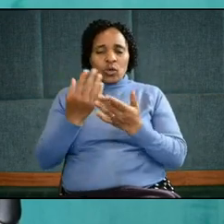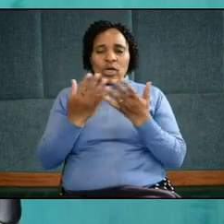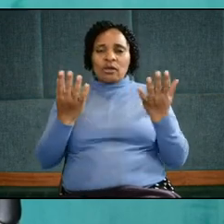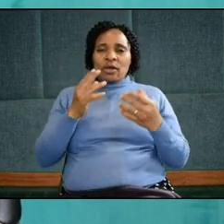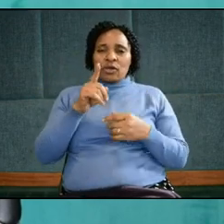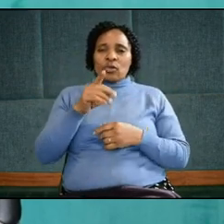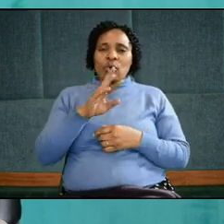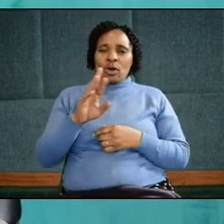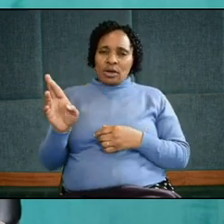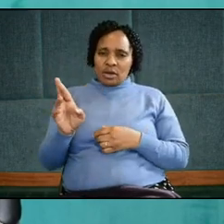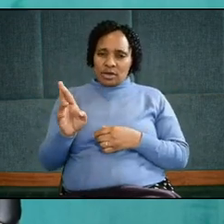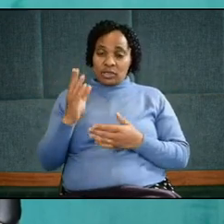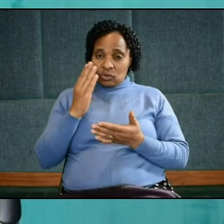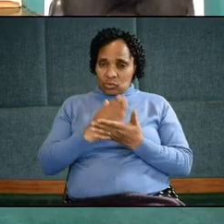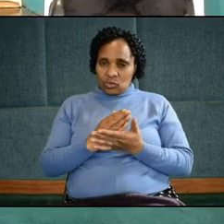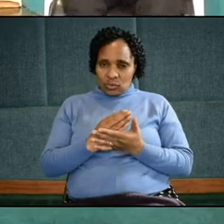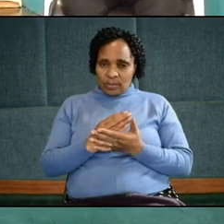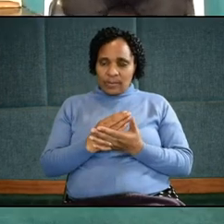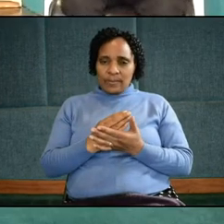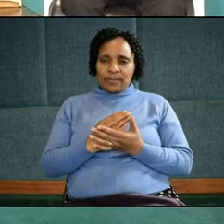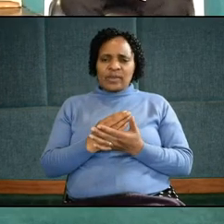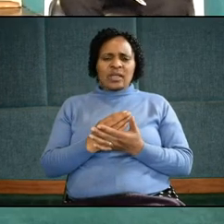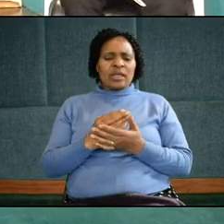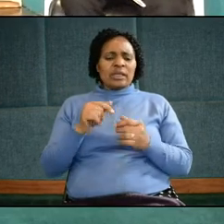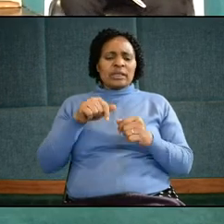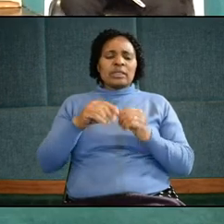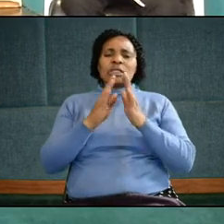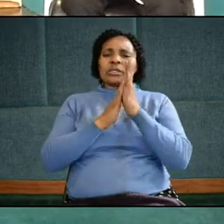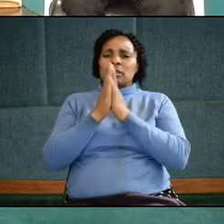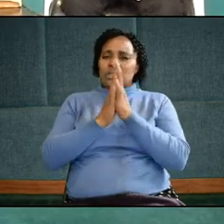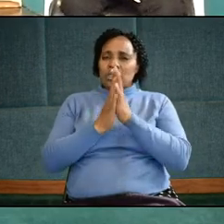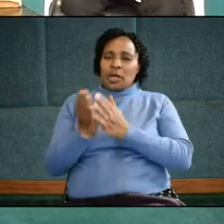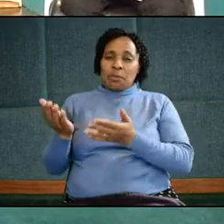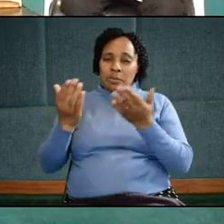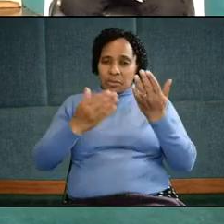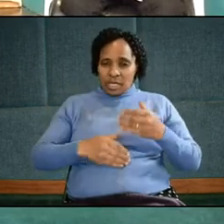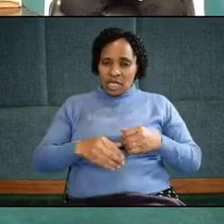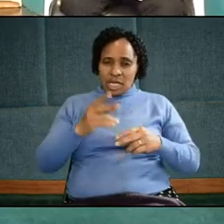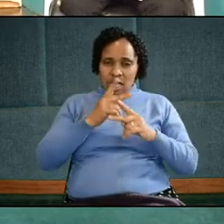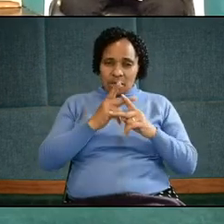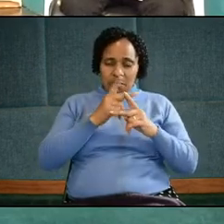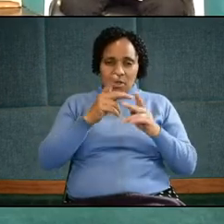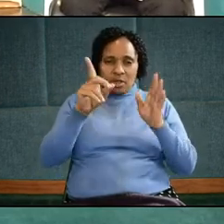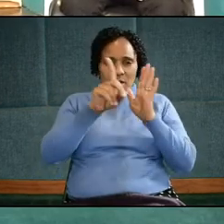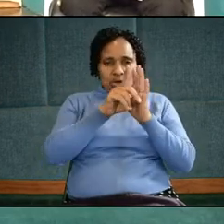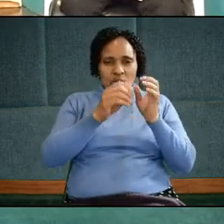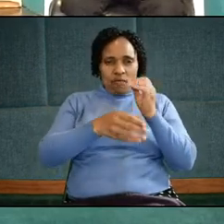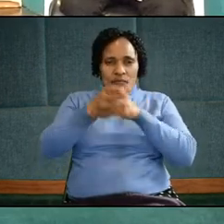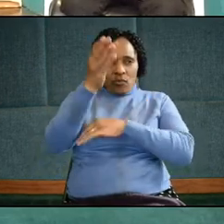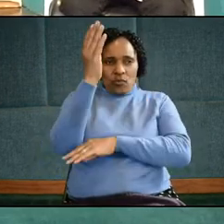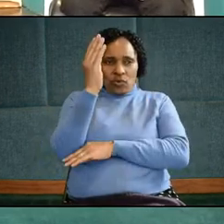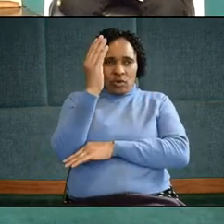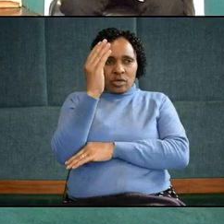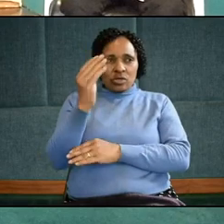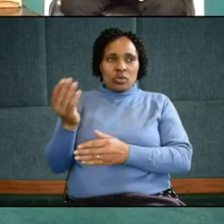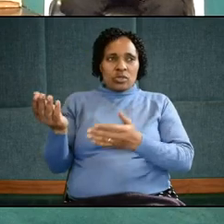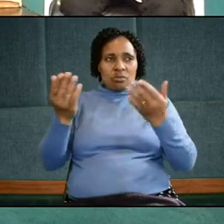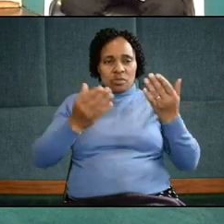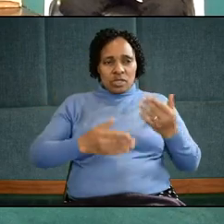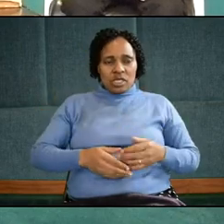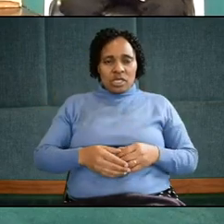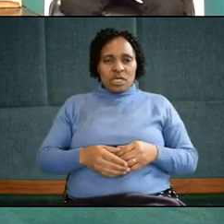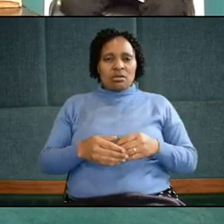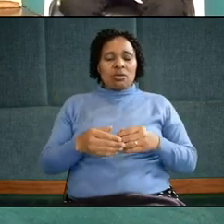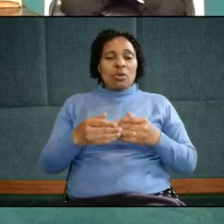are. True. Yeah. True. And it's interesting. Thank you for bringing up the aspect of keeping the law of God. It brings in the